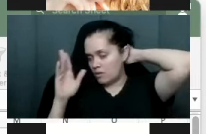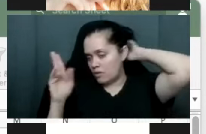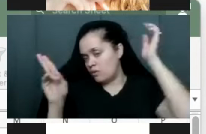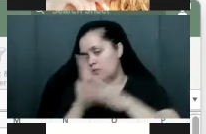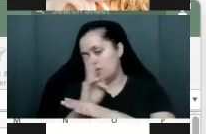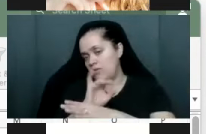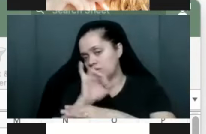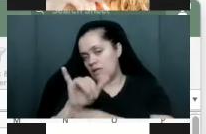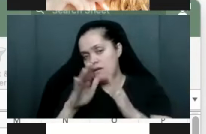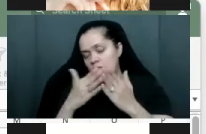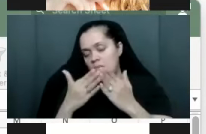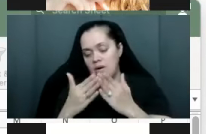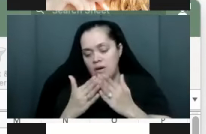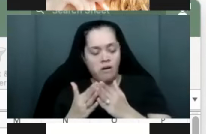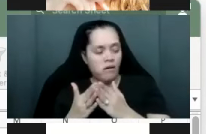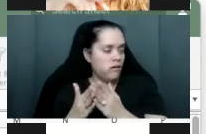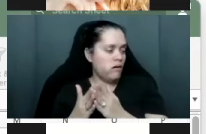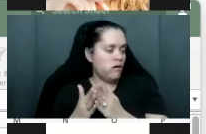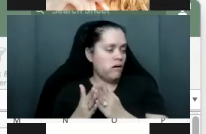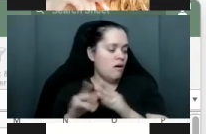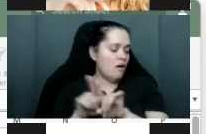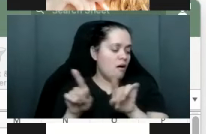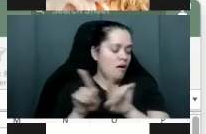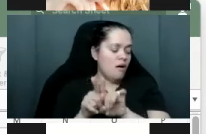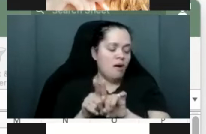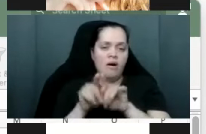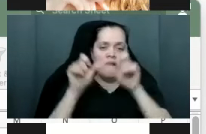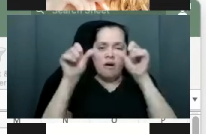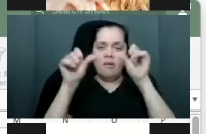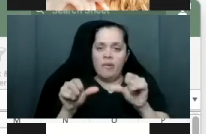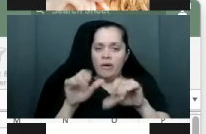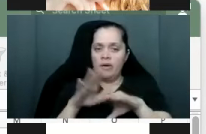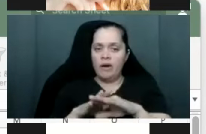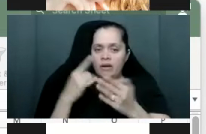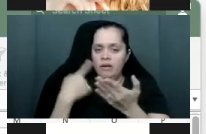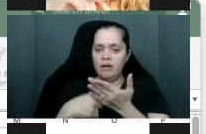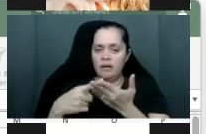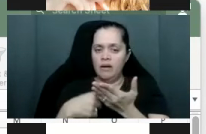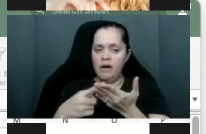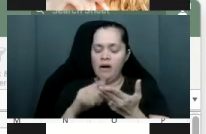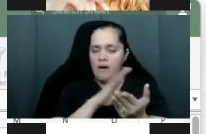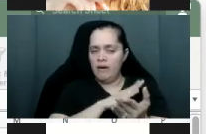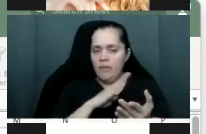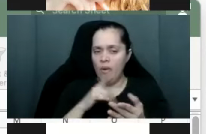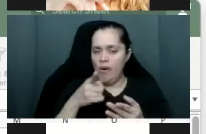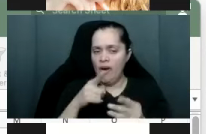that textbook to also be posting on the discussion board.